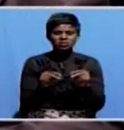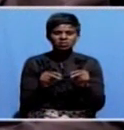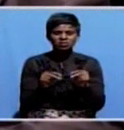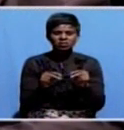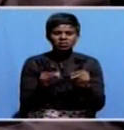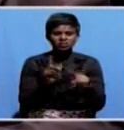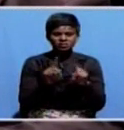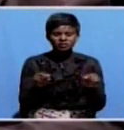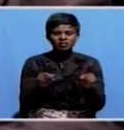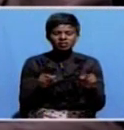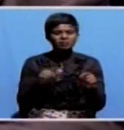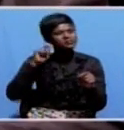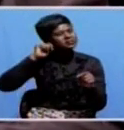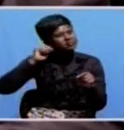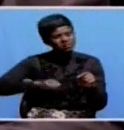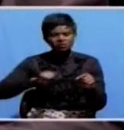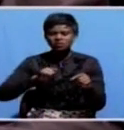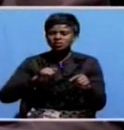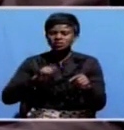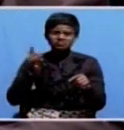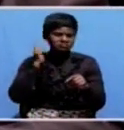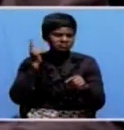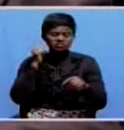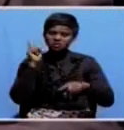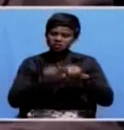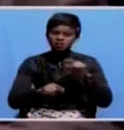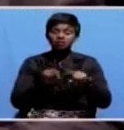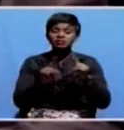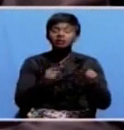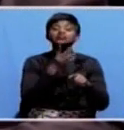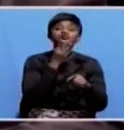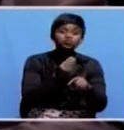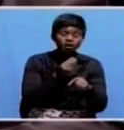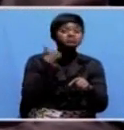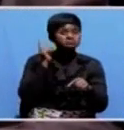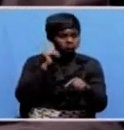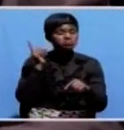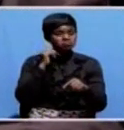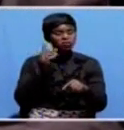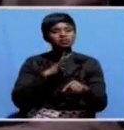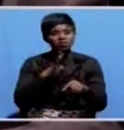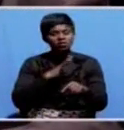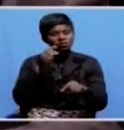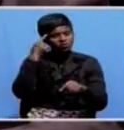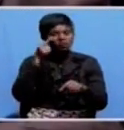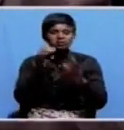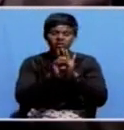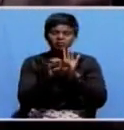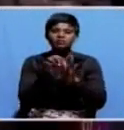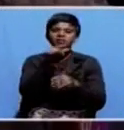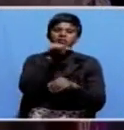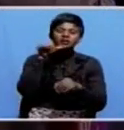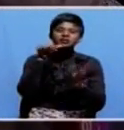determined. Because a stubborn man doesn't listen. Chiluba used to listen. Take, for example, the agricultural